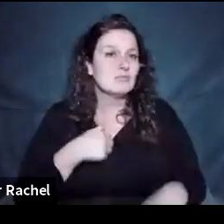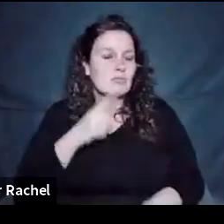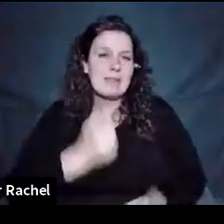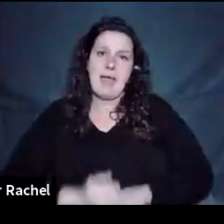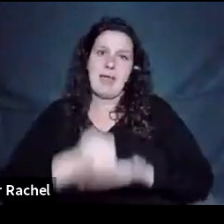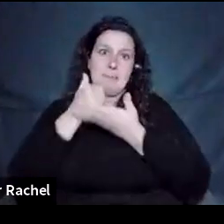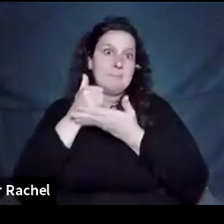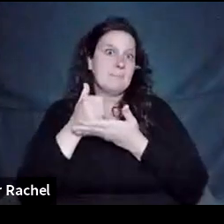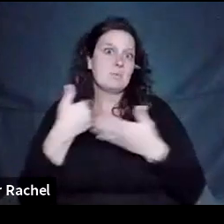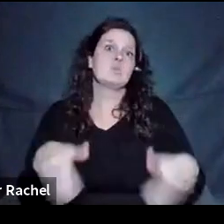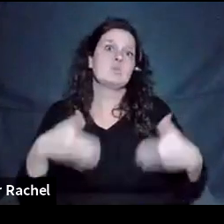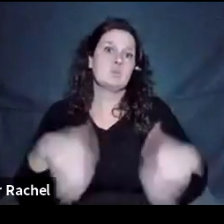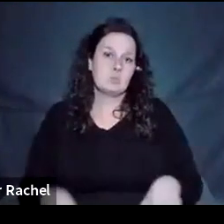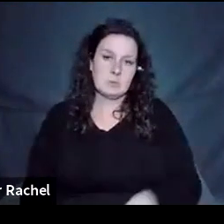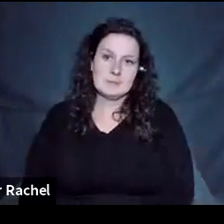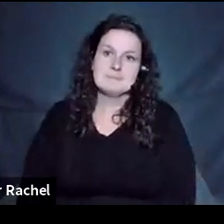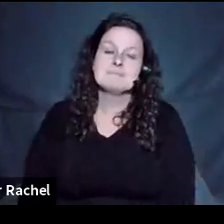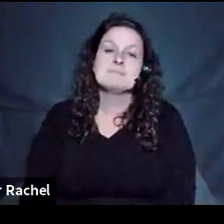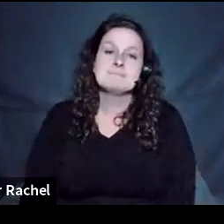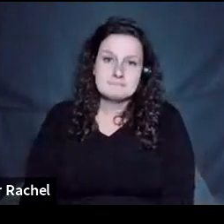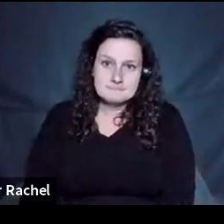So.